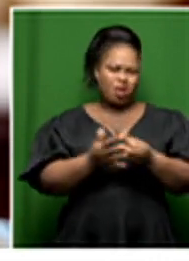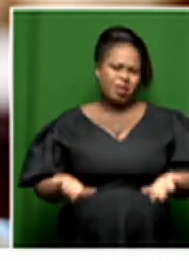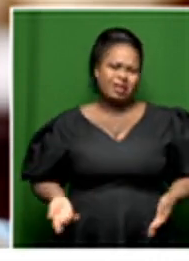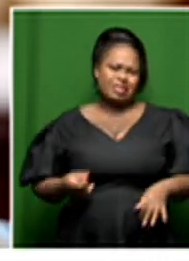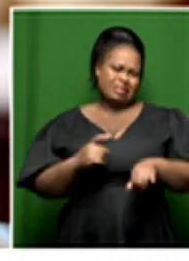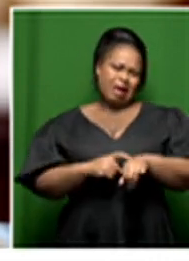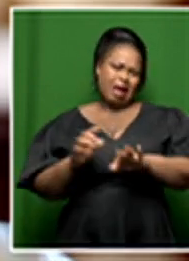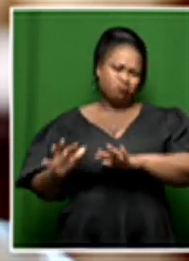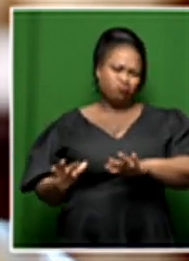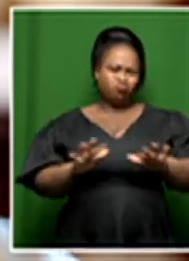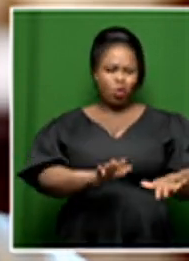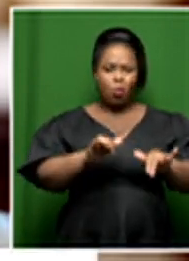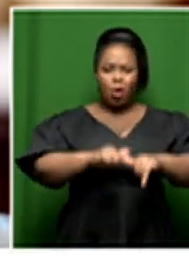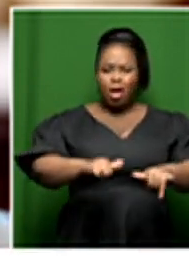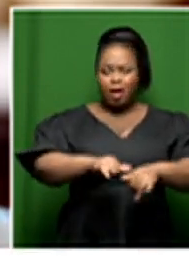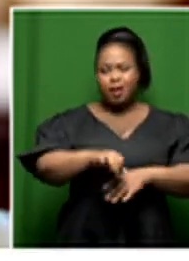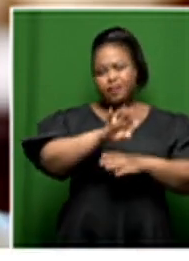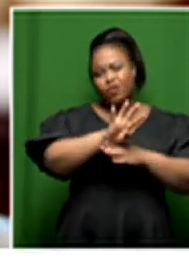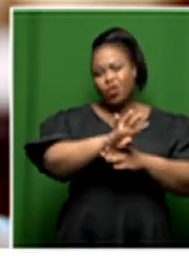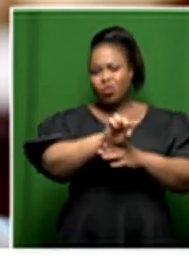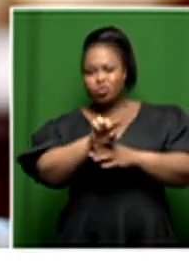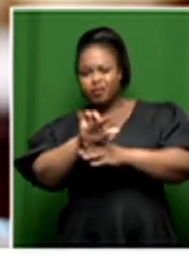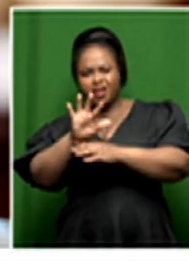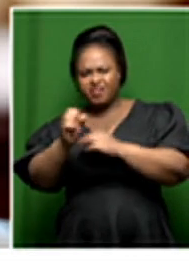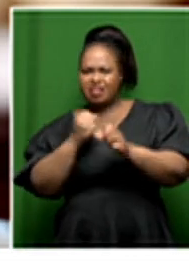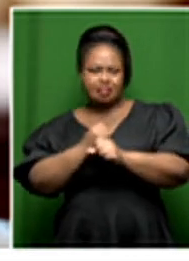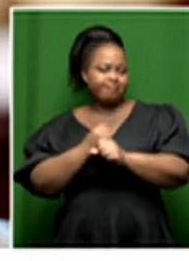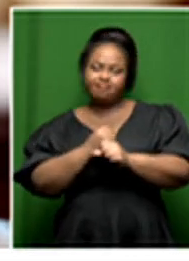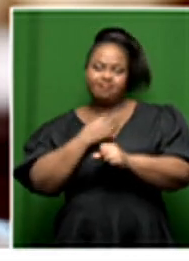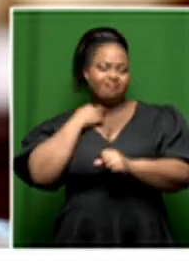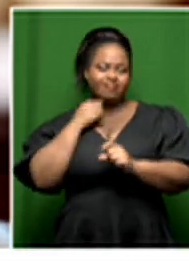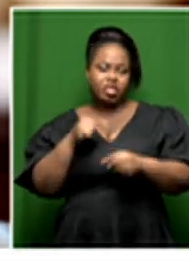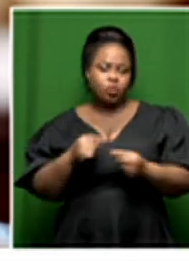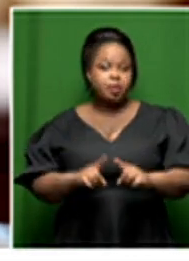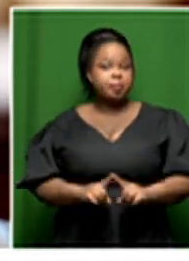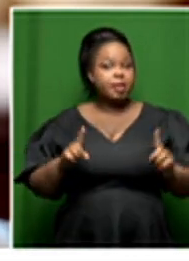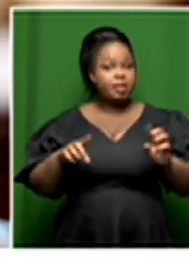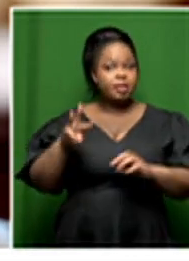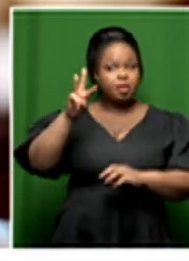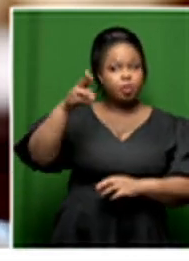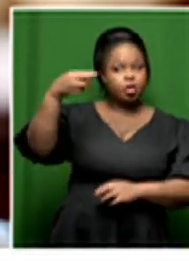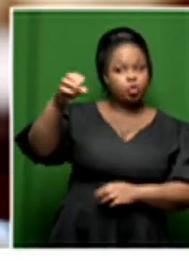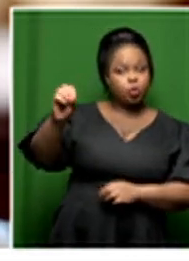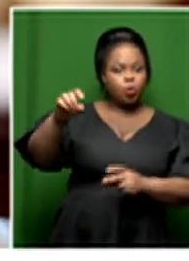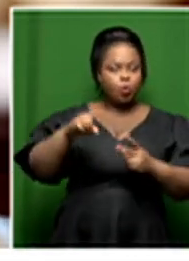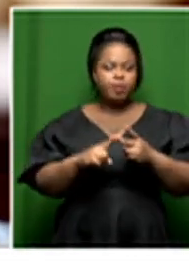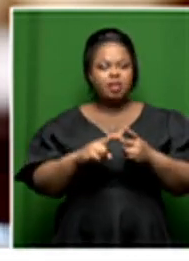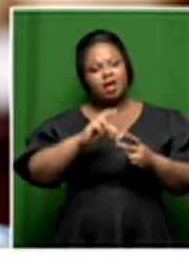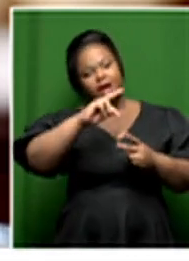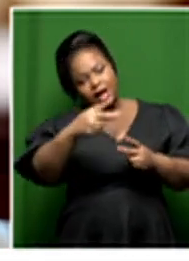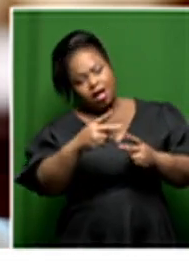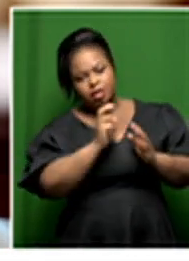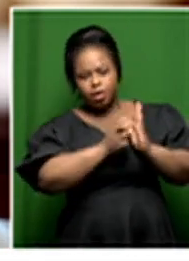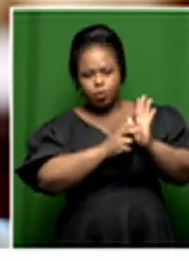luxury of time. And so that decision made by not only the WHO, but a number of regulators, including